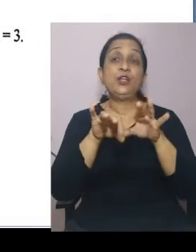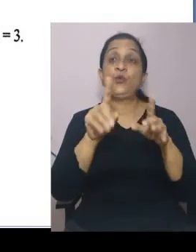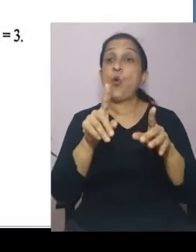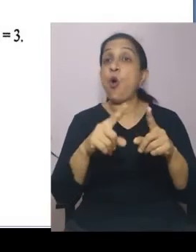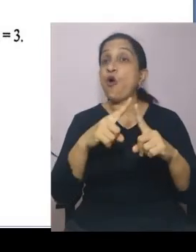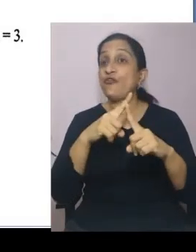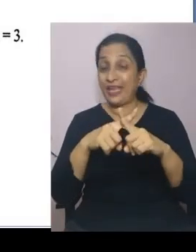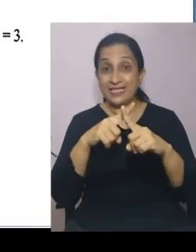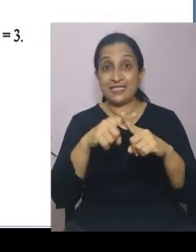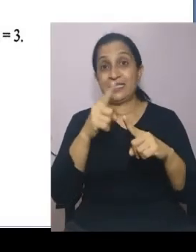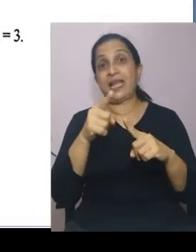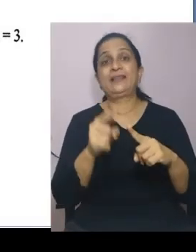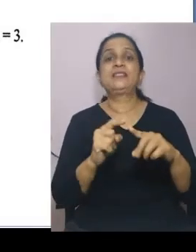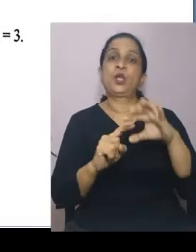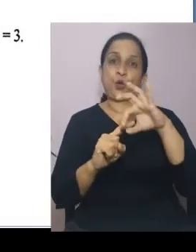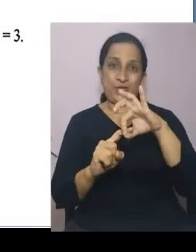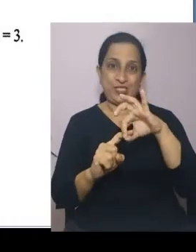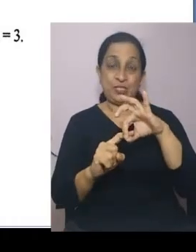here it is given as